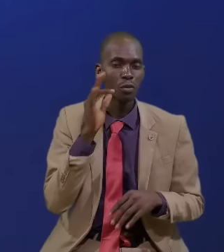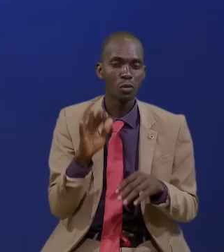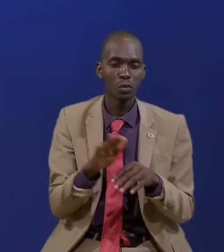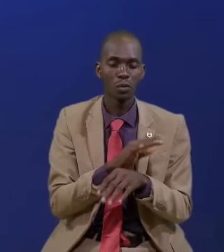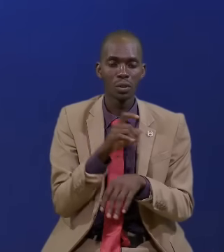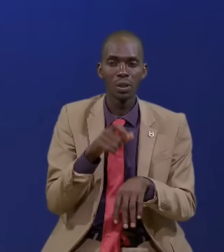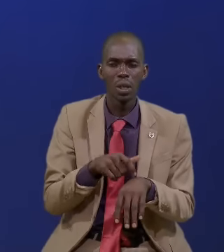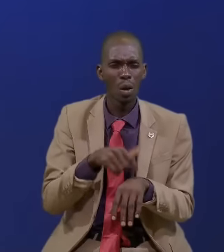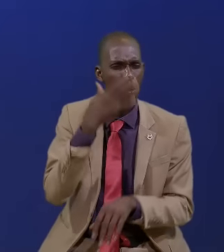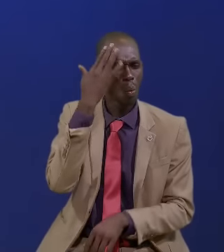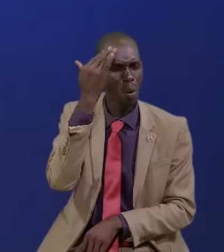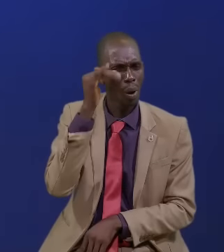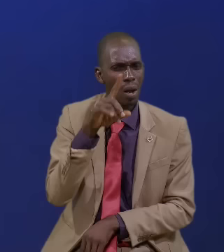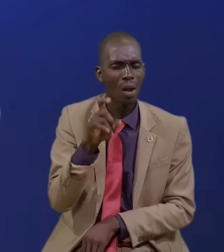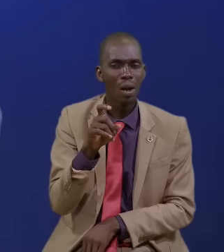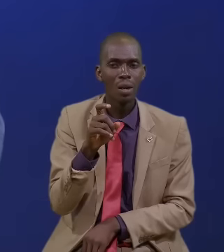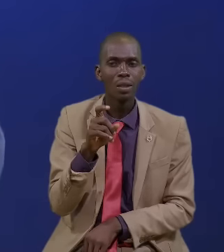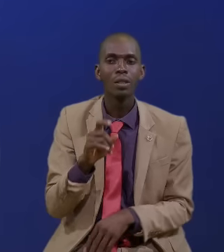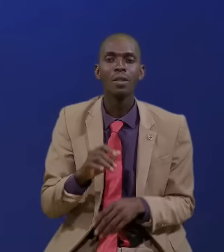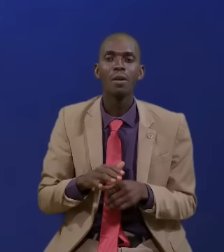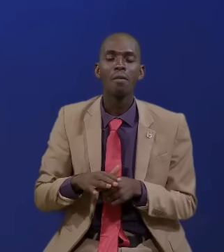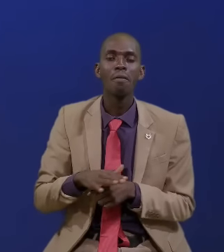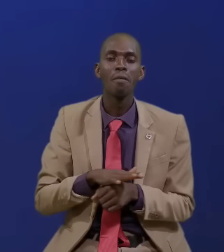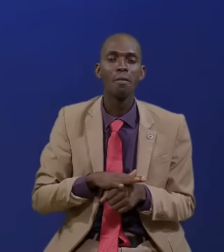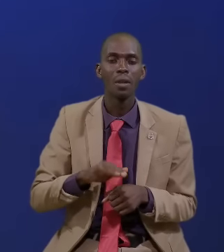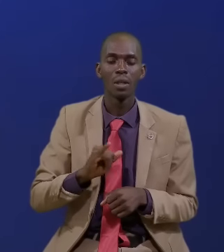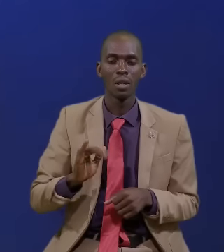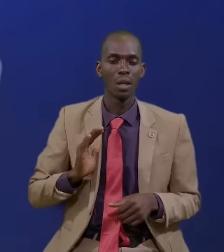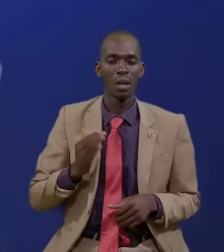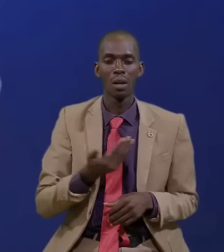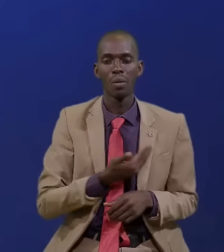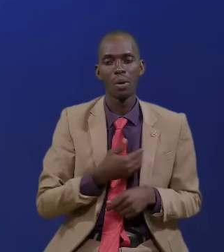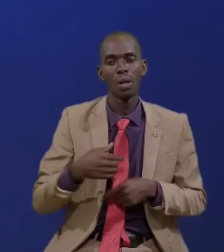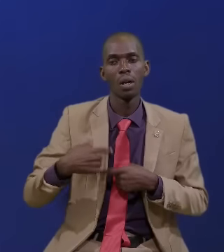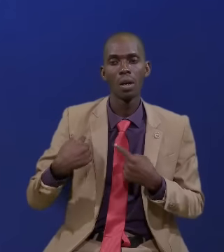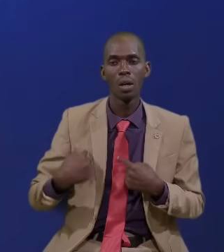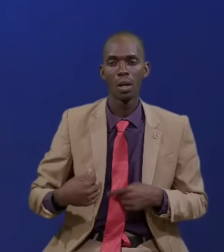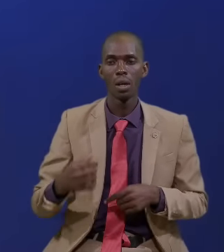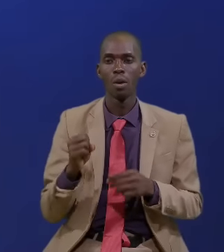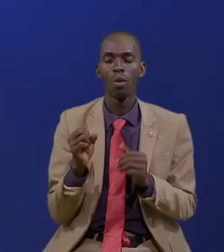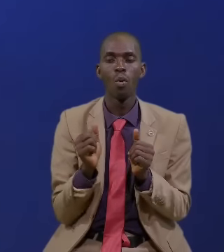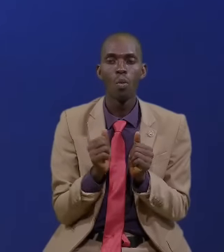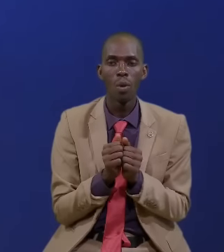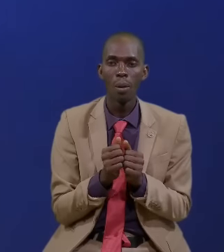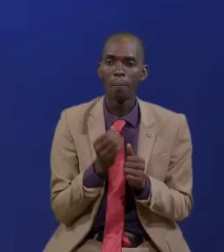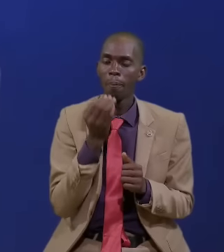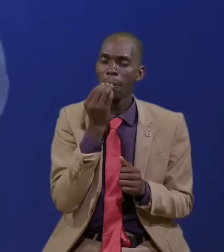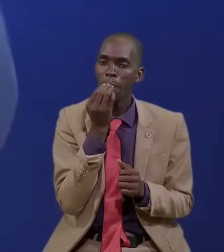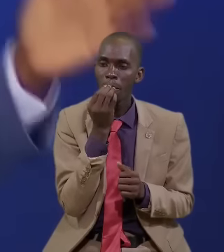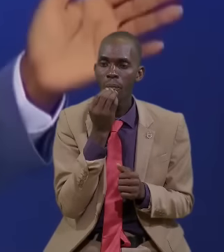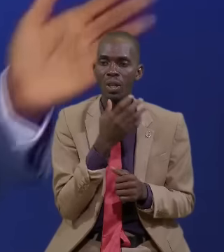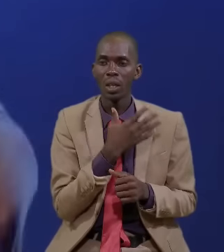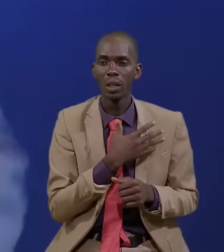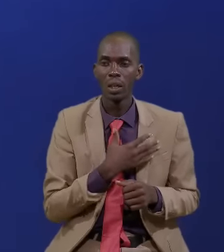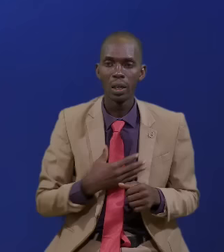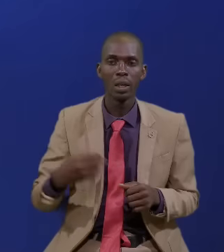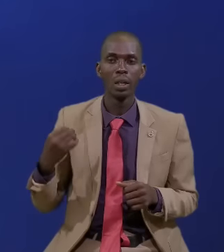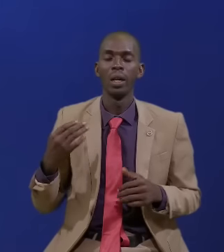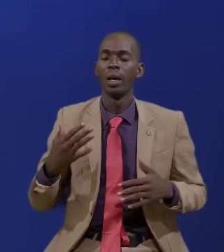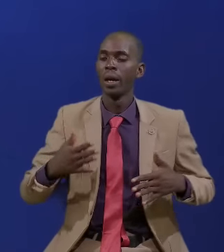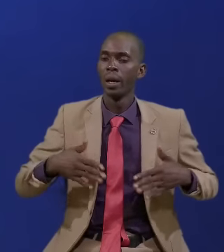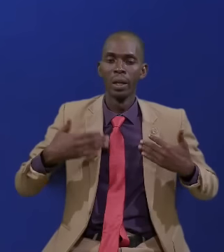Why? Filling our hearts with food and